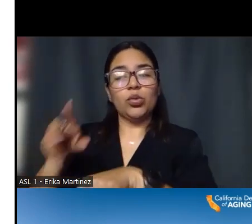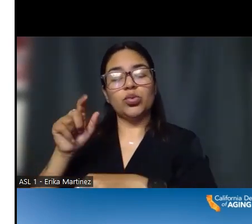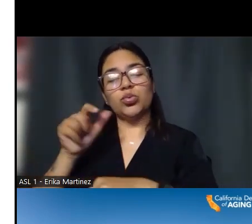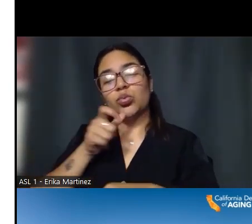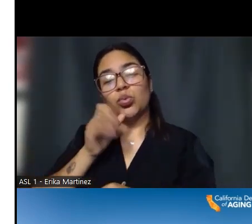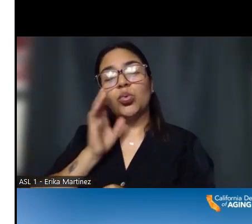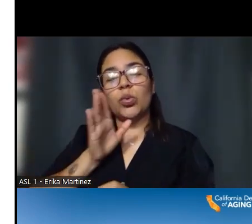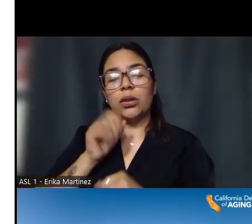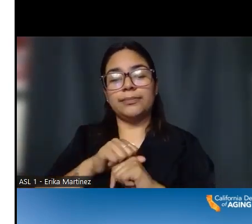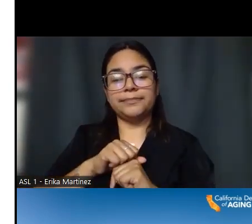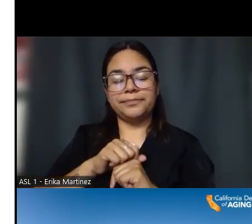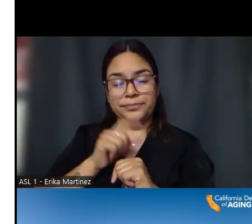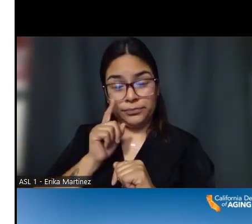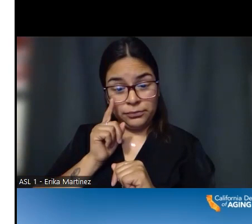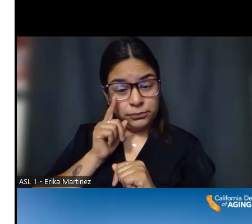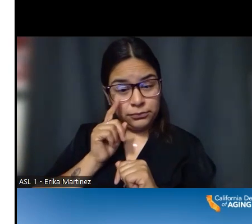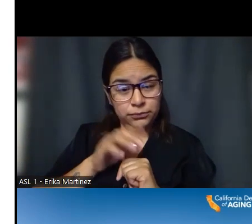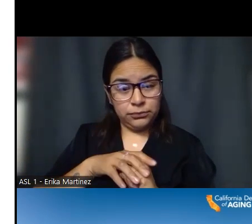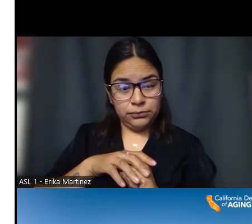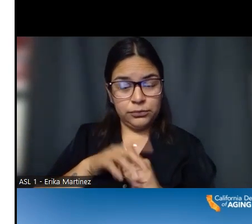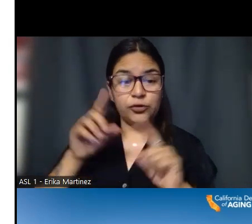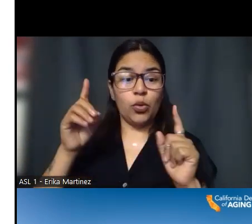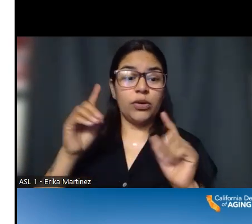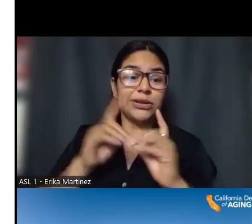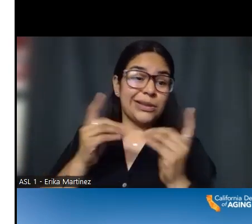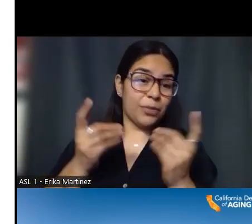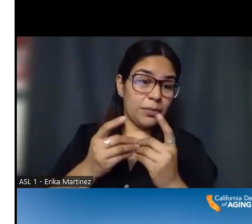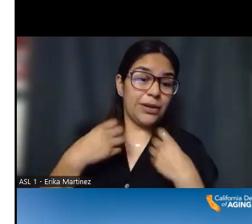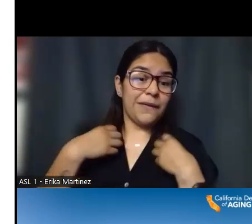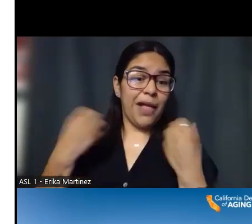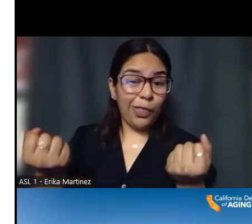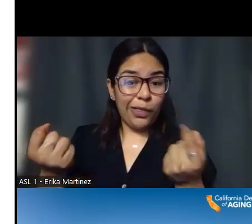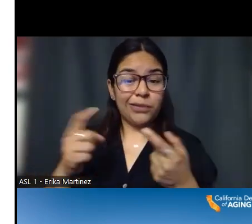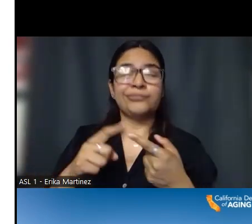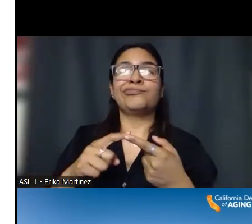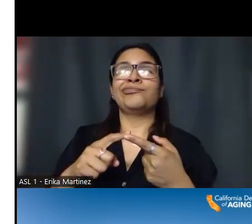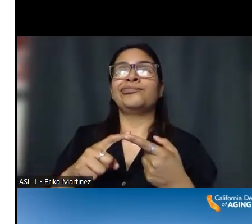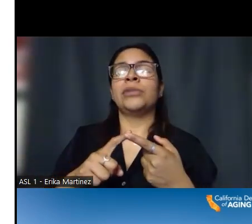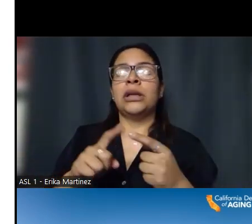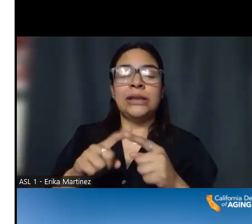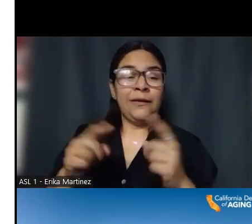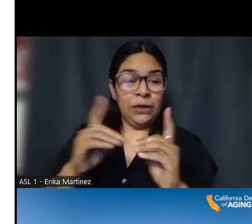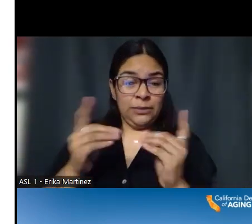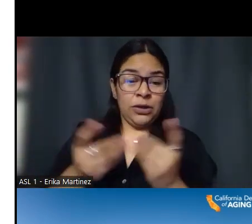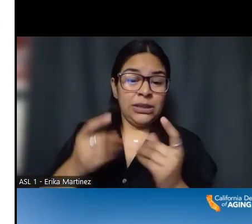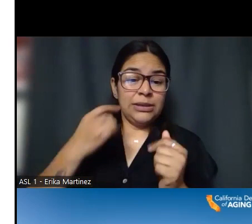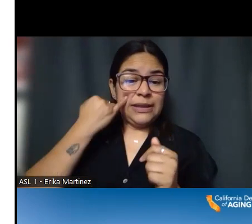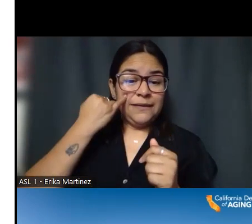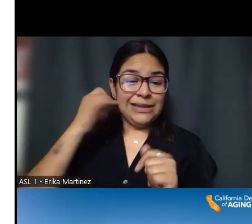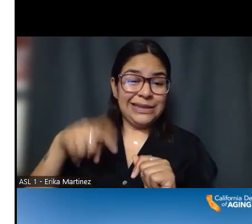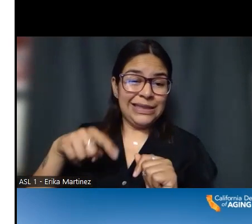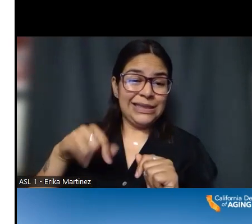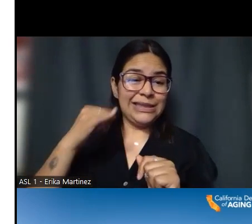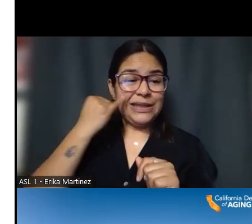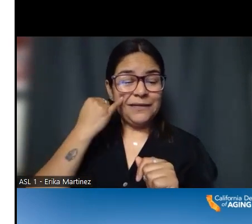ombudsman program, to the Department of Public Health, possibly Disability Rights of California, or any other type of investigative